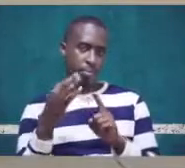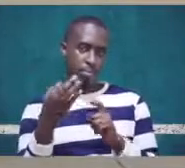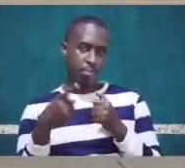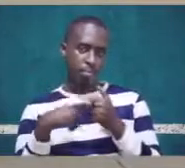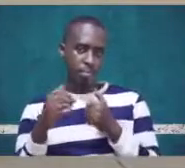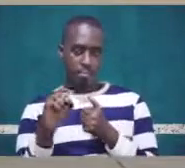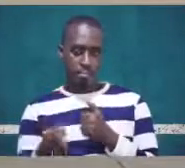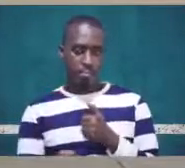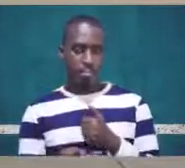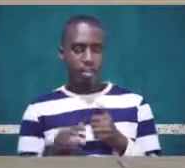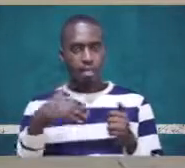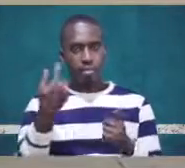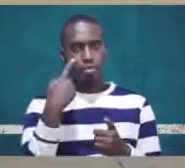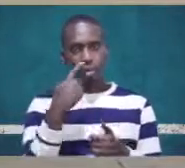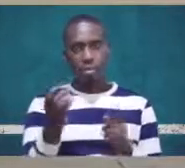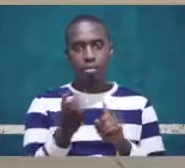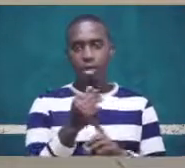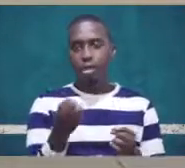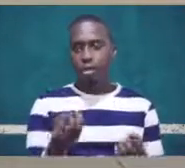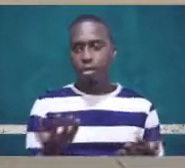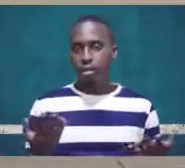360,000. You need to figure out.